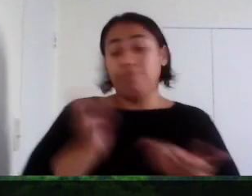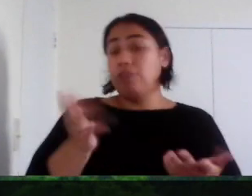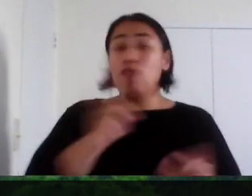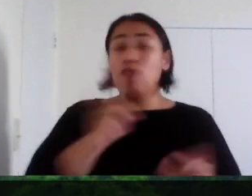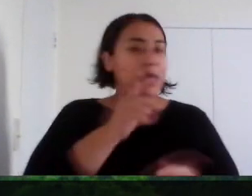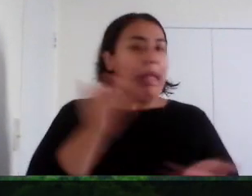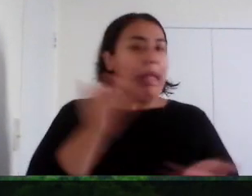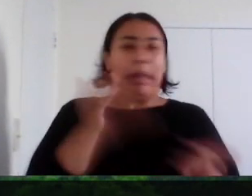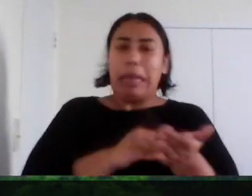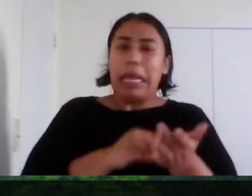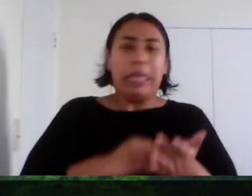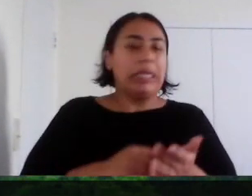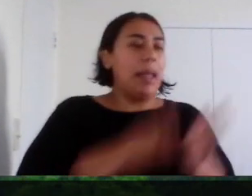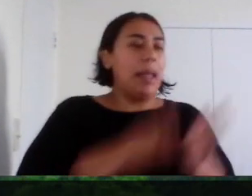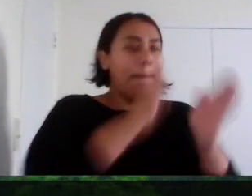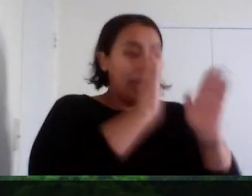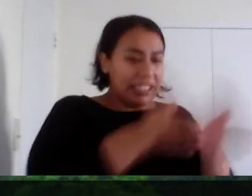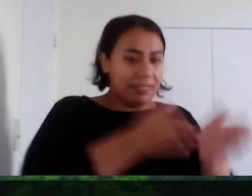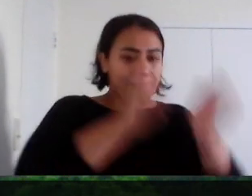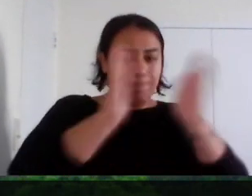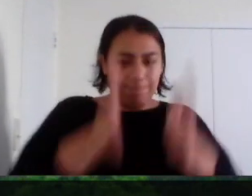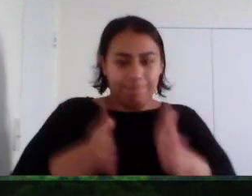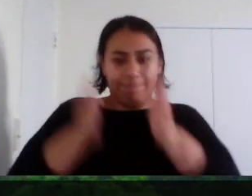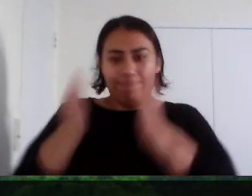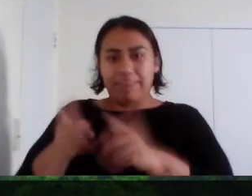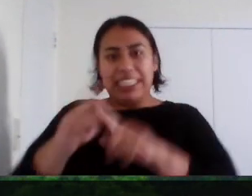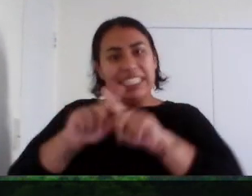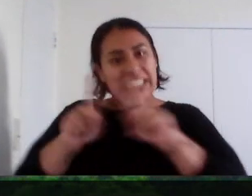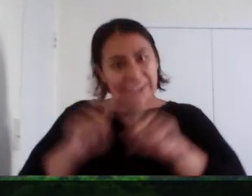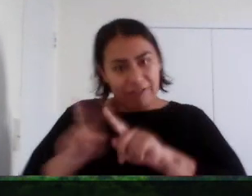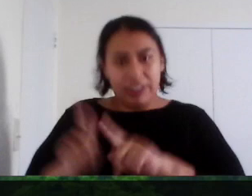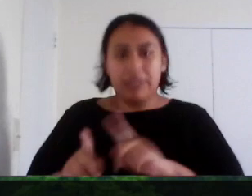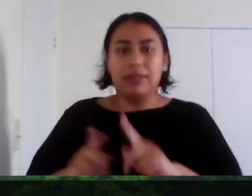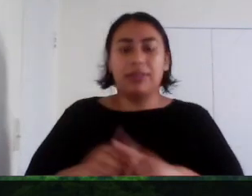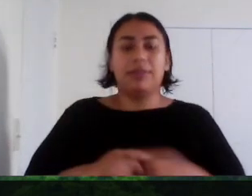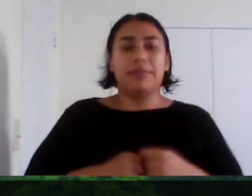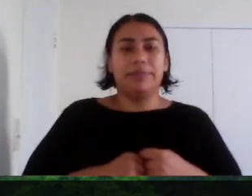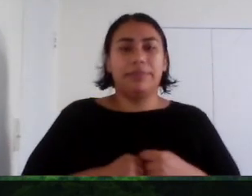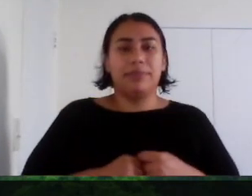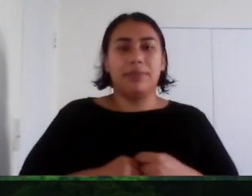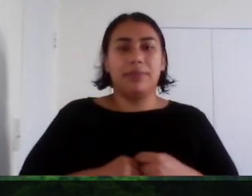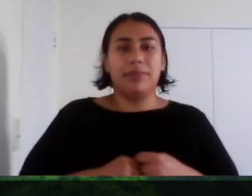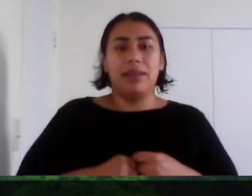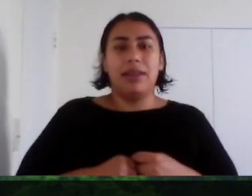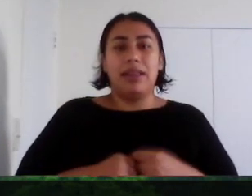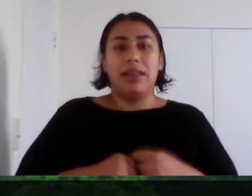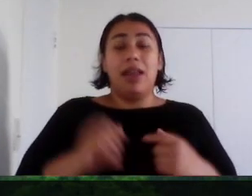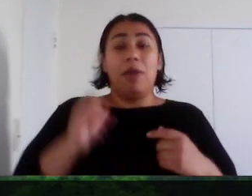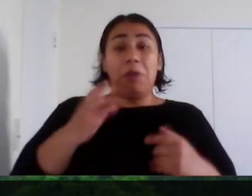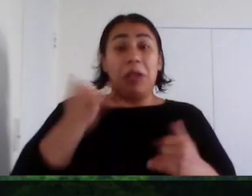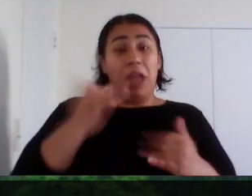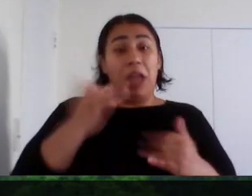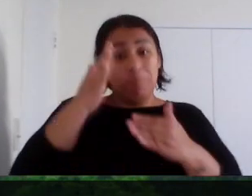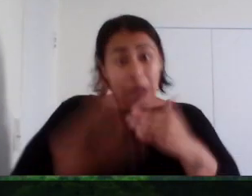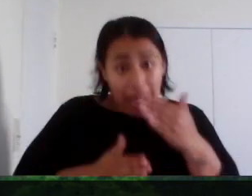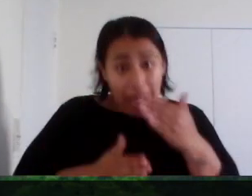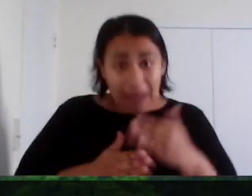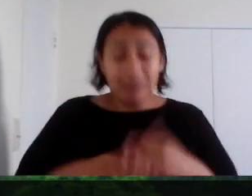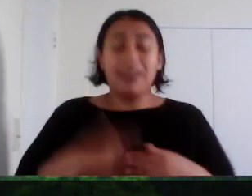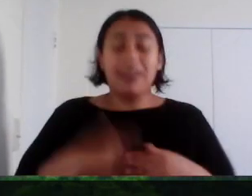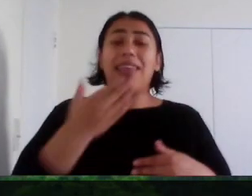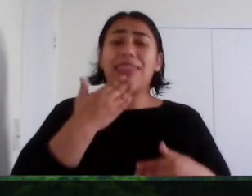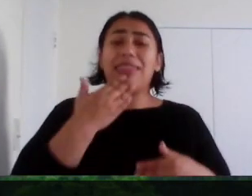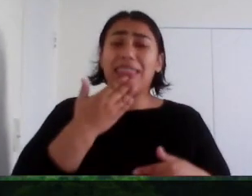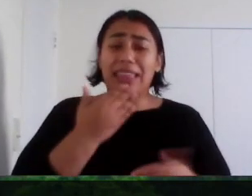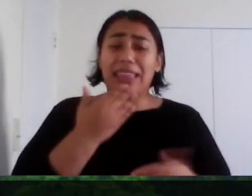our patients do find that it is more effective. But again, each person is different. So that takes us to the end of our question